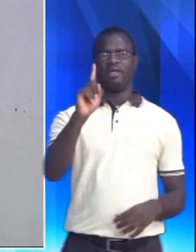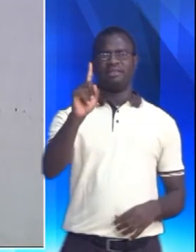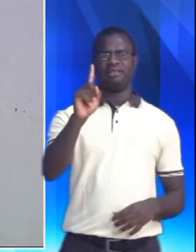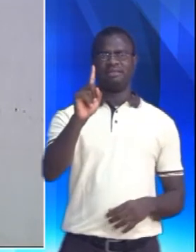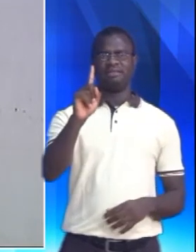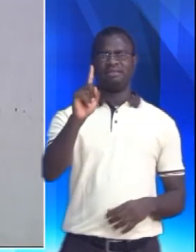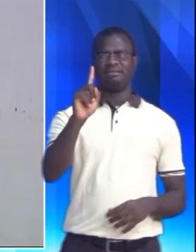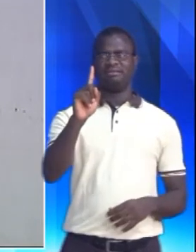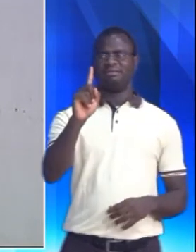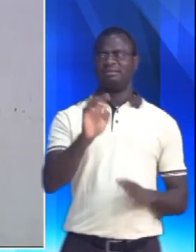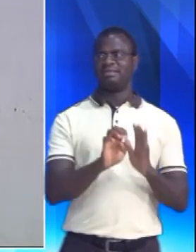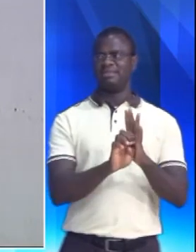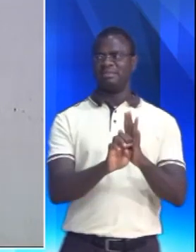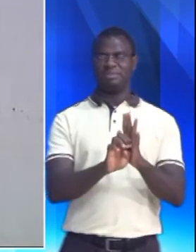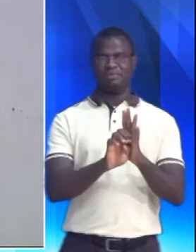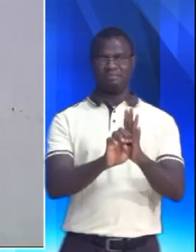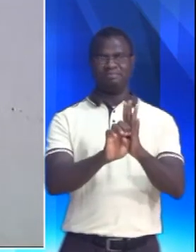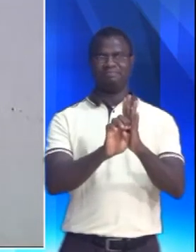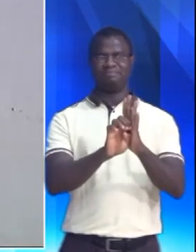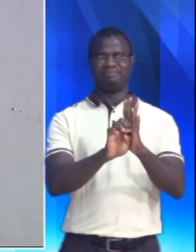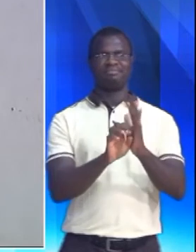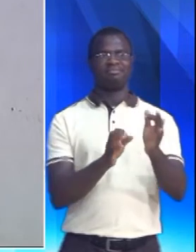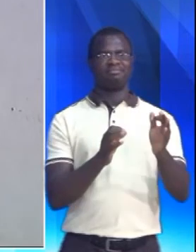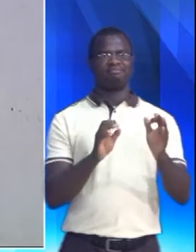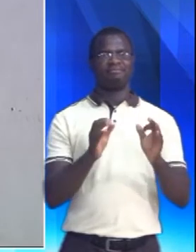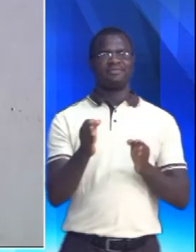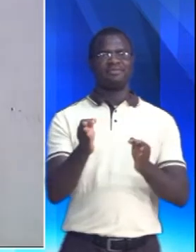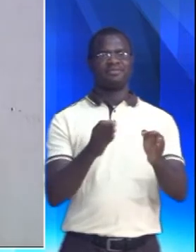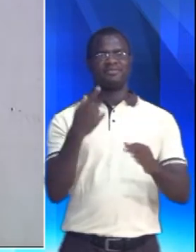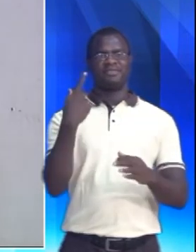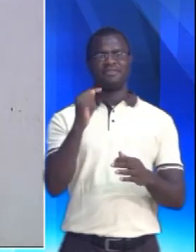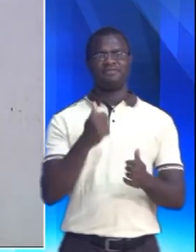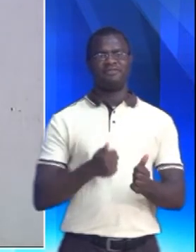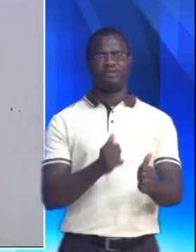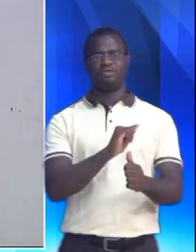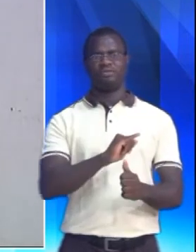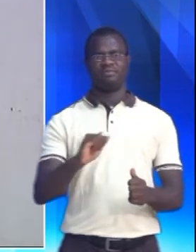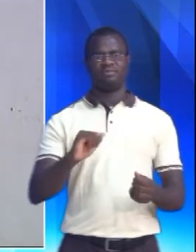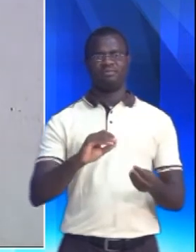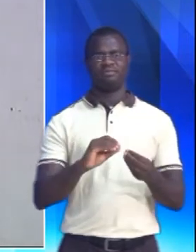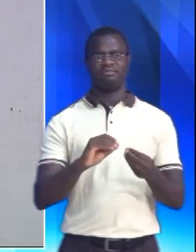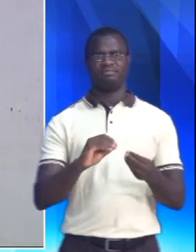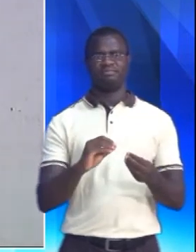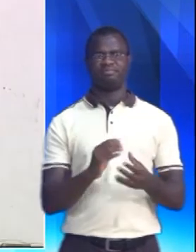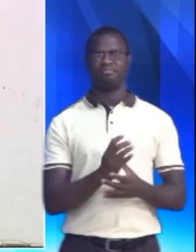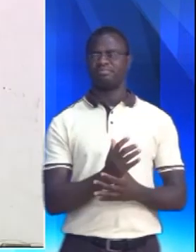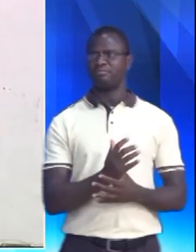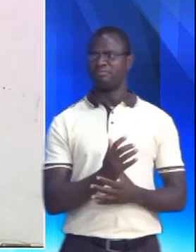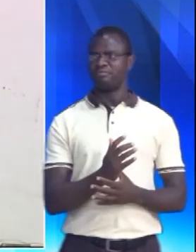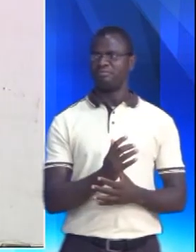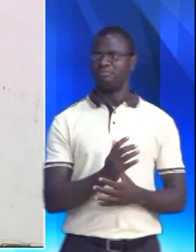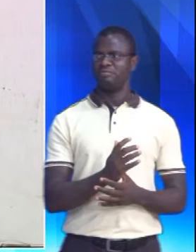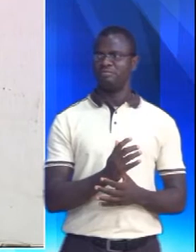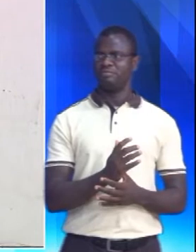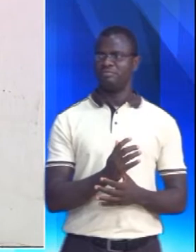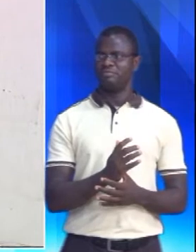maybe number 1, the current mathematics teacher for this program, otherwise